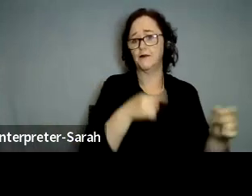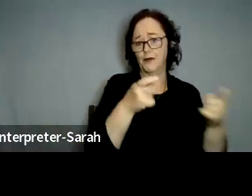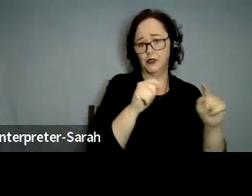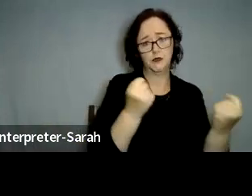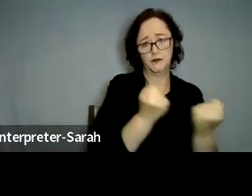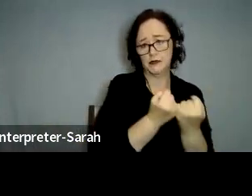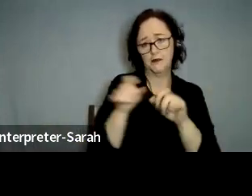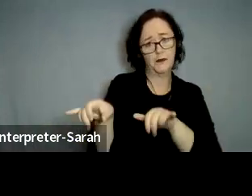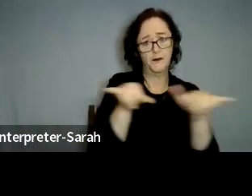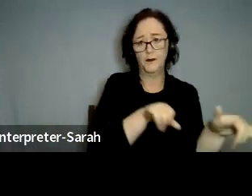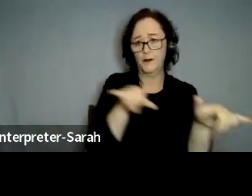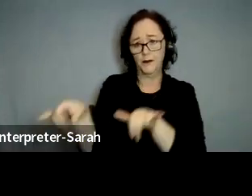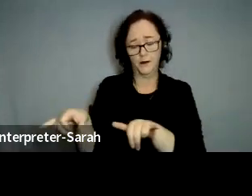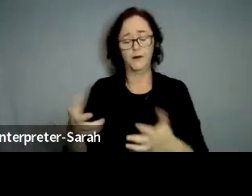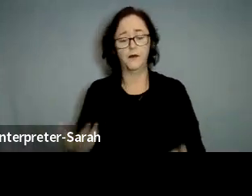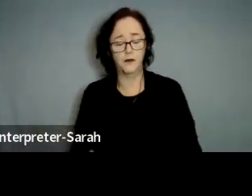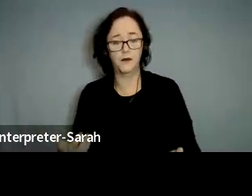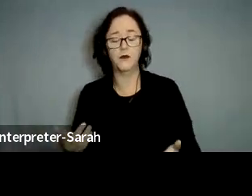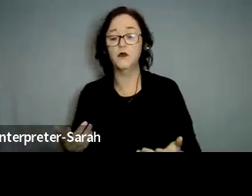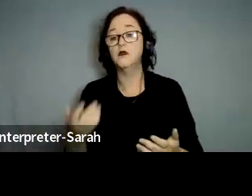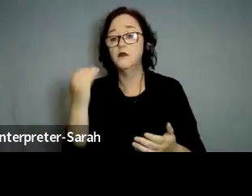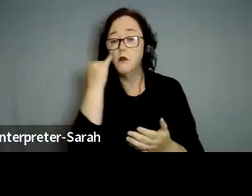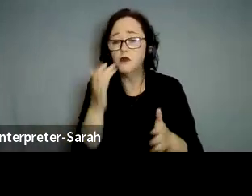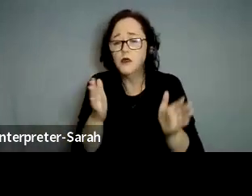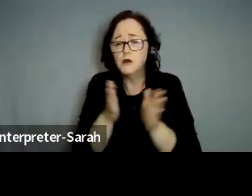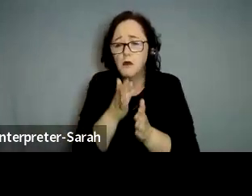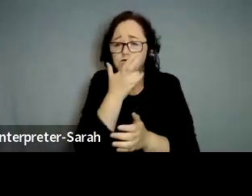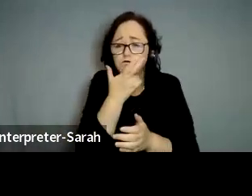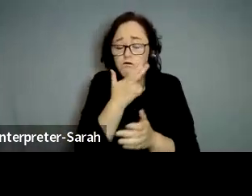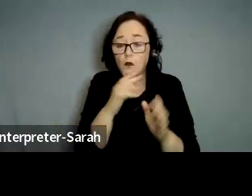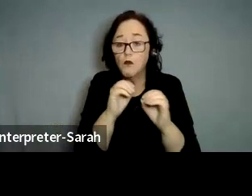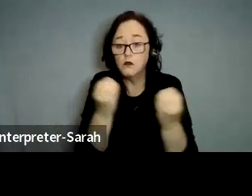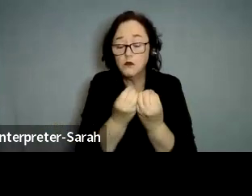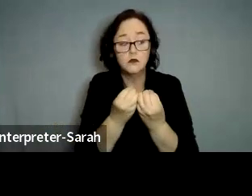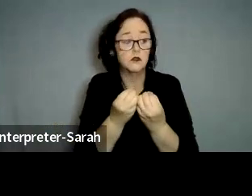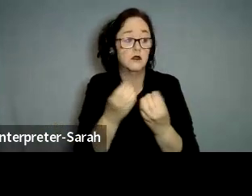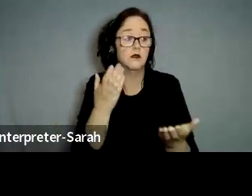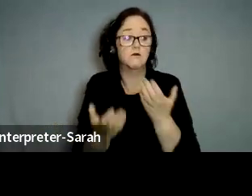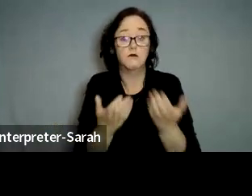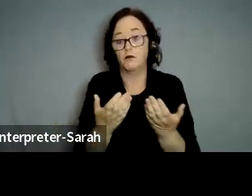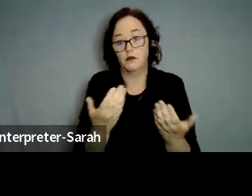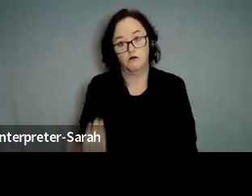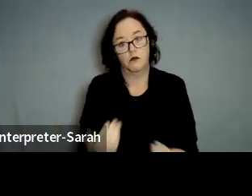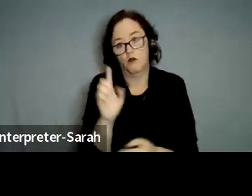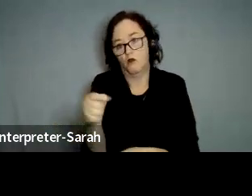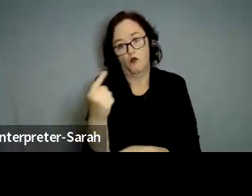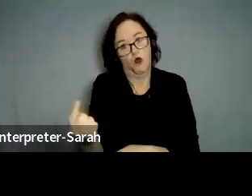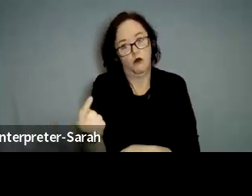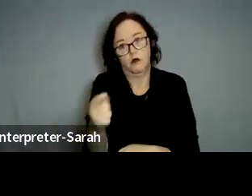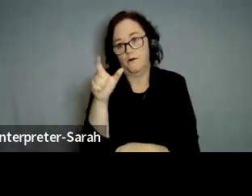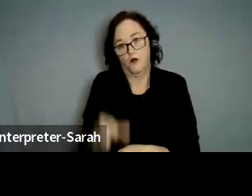in those the cases of the smaller organizations, maybe we have just one person, the executive director,